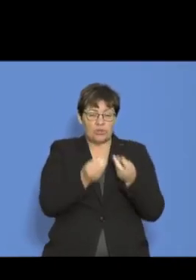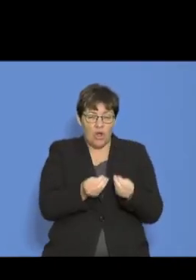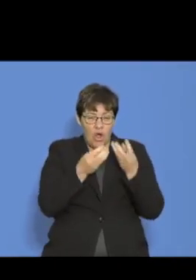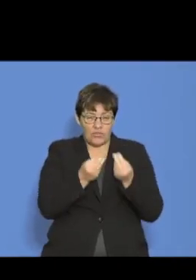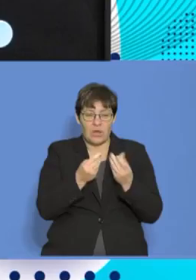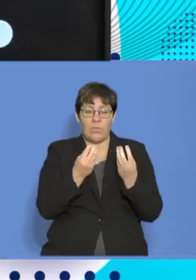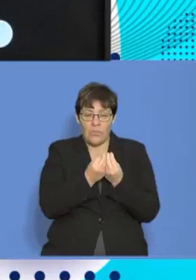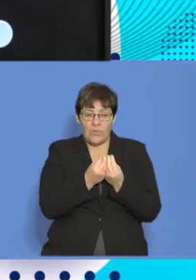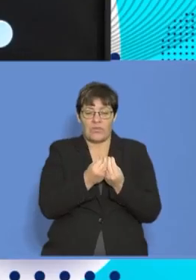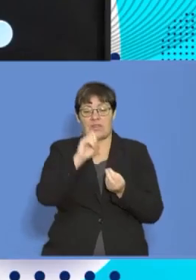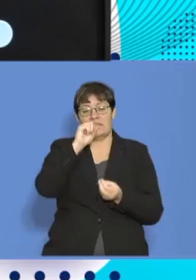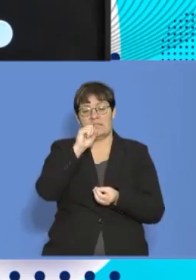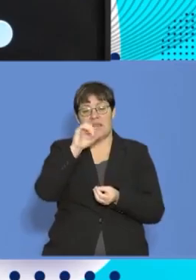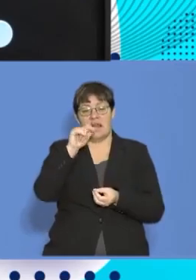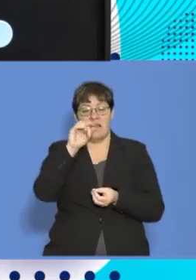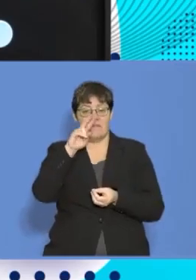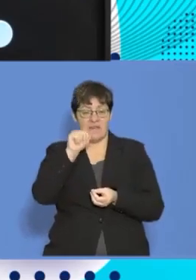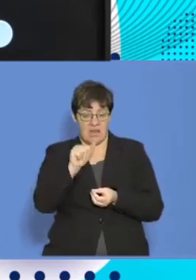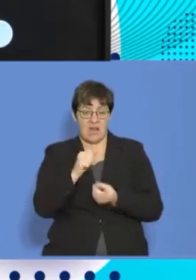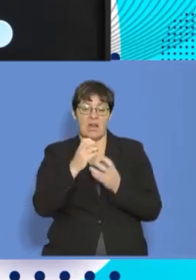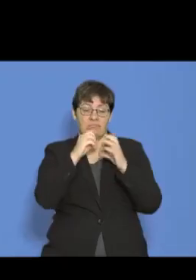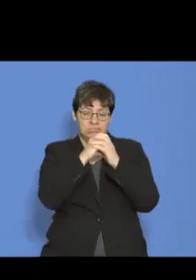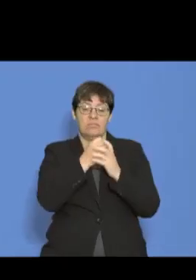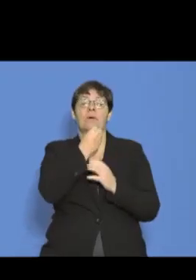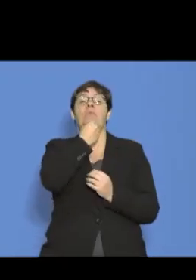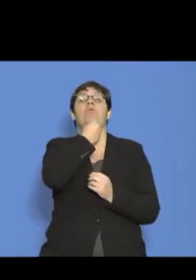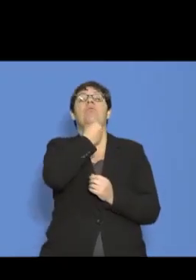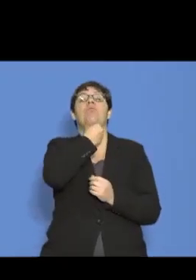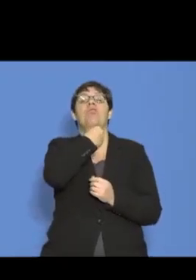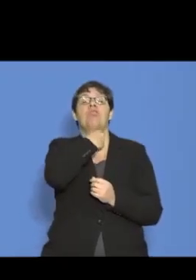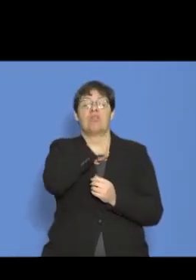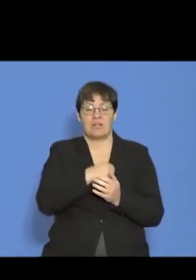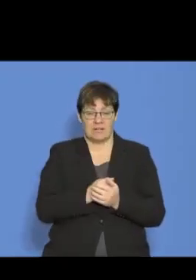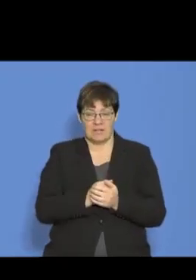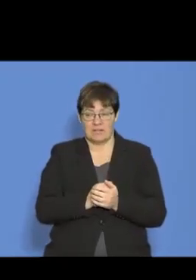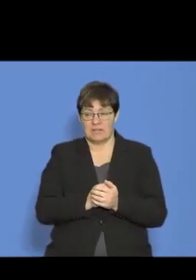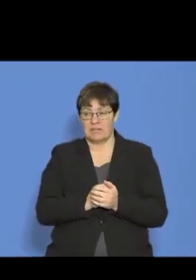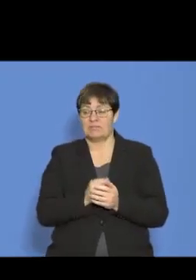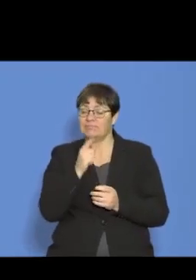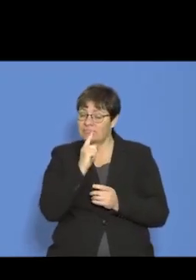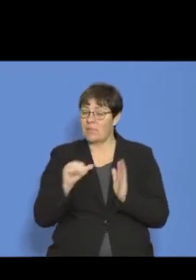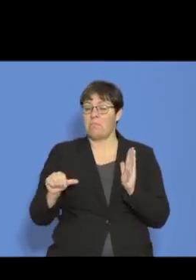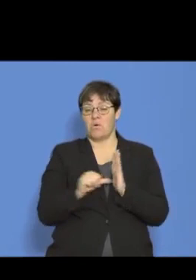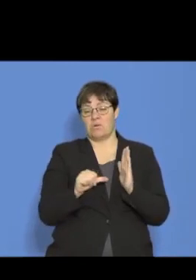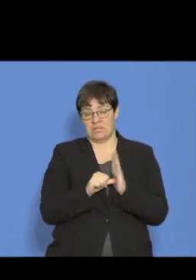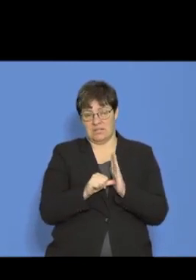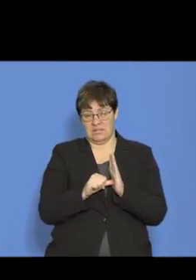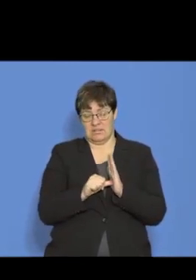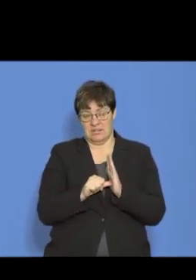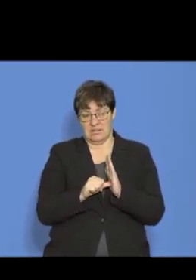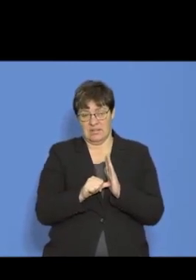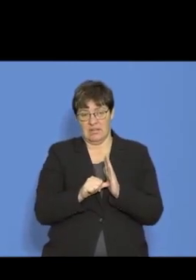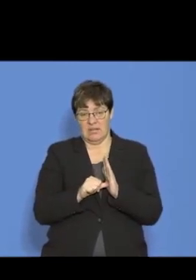with saliva of the food mass that then moves through. Mastication or chewing is extremely